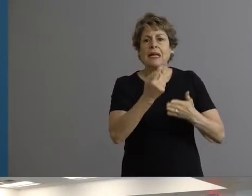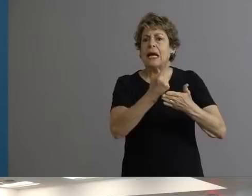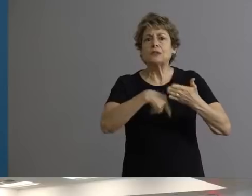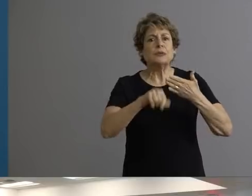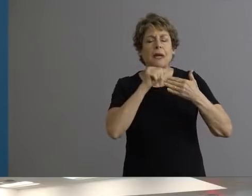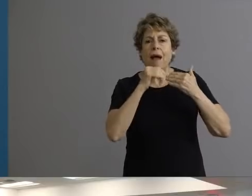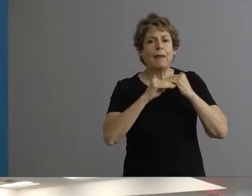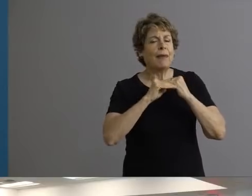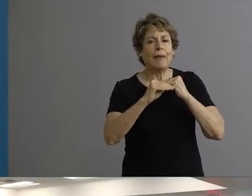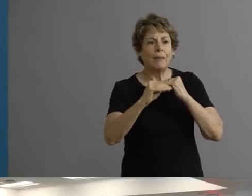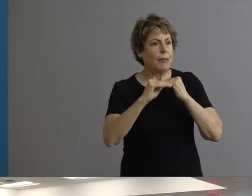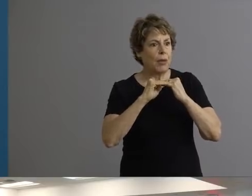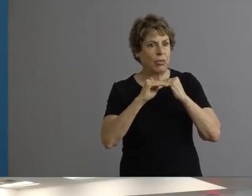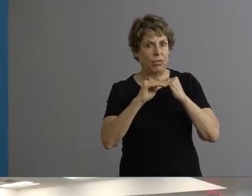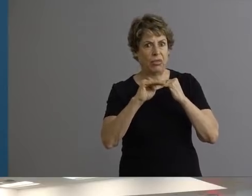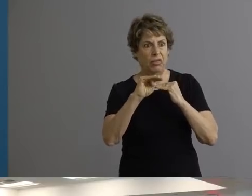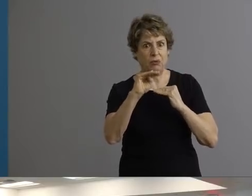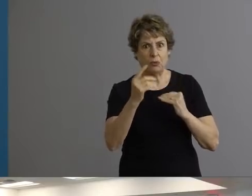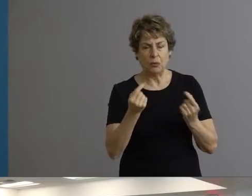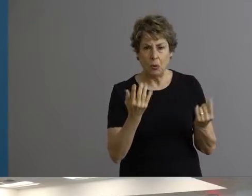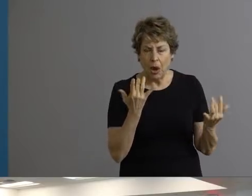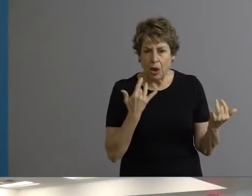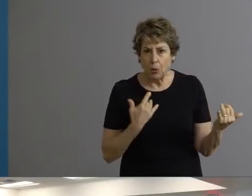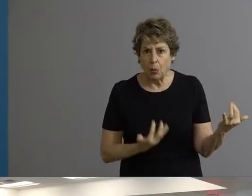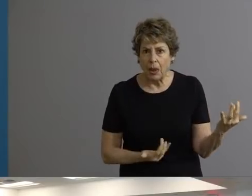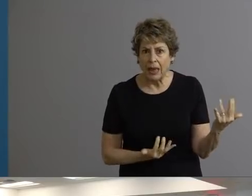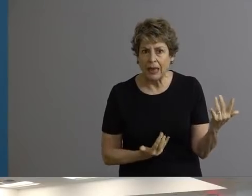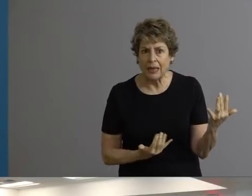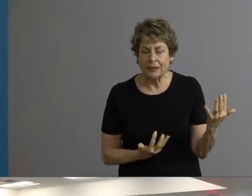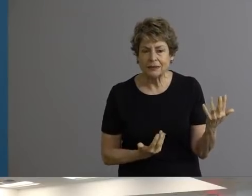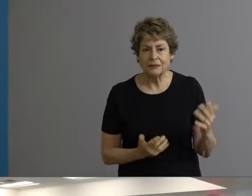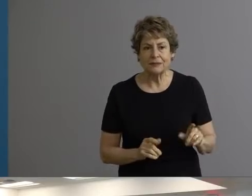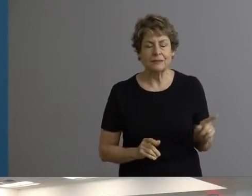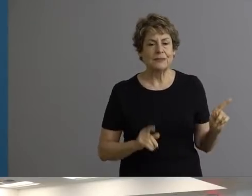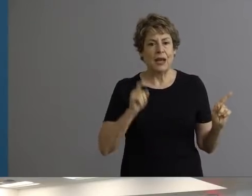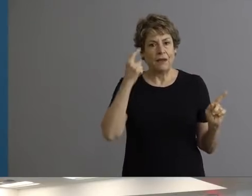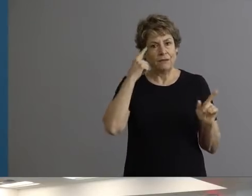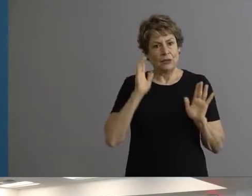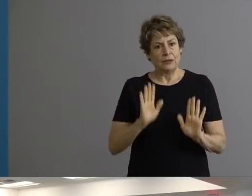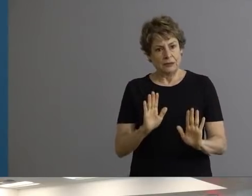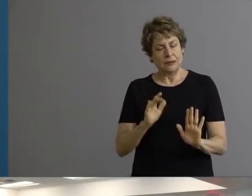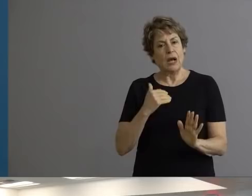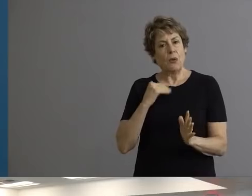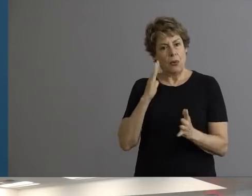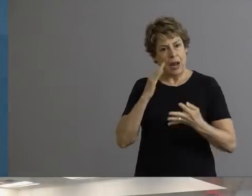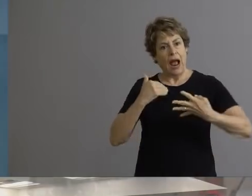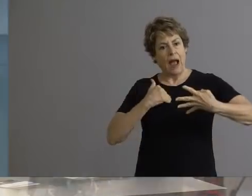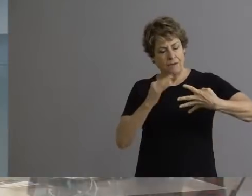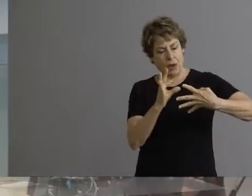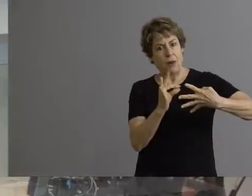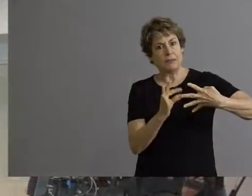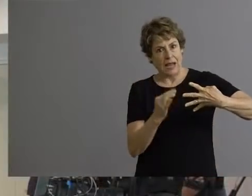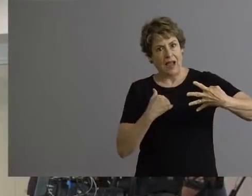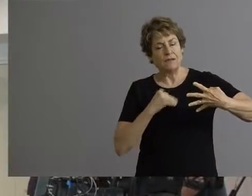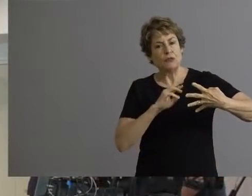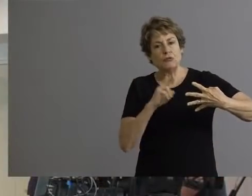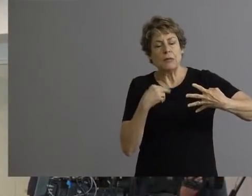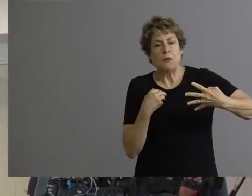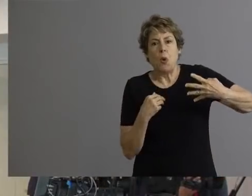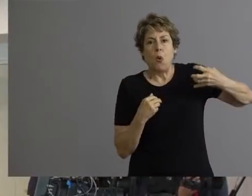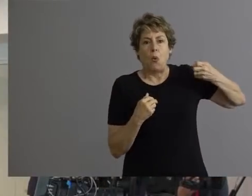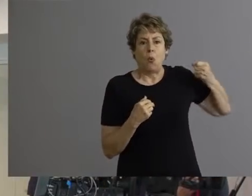We have options, and we'll retain those options. All right, thank you, Governor. Andrew, go ahead. And we'll come over